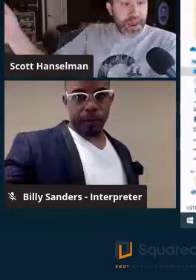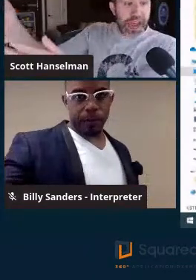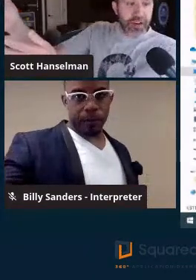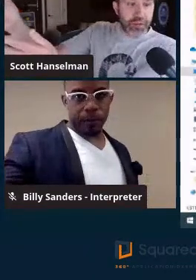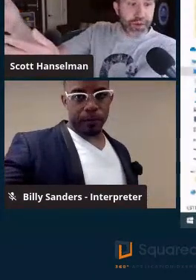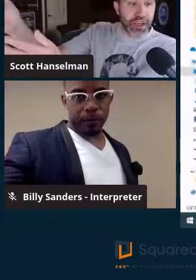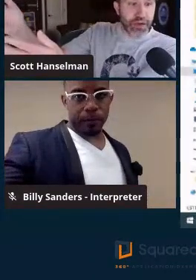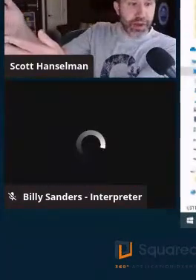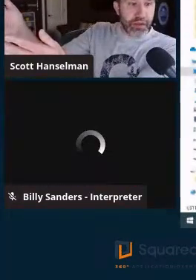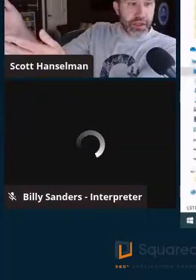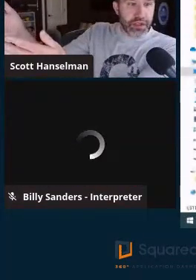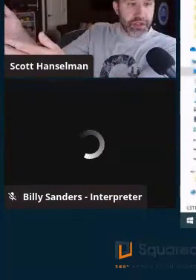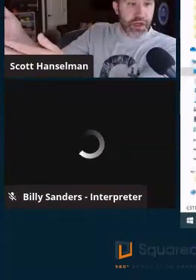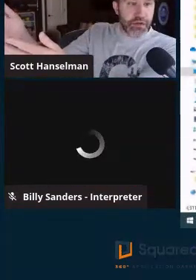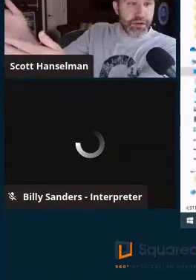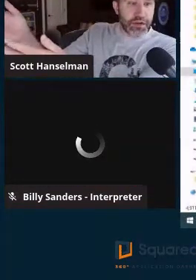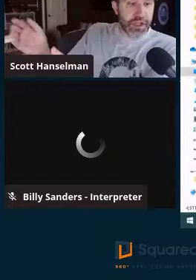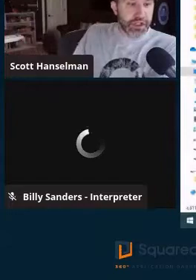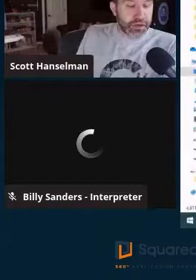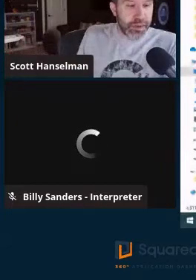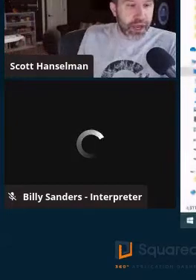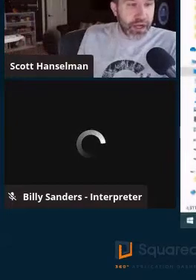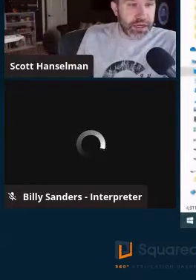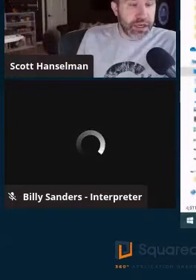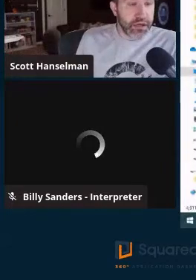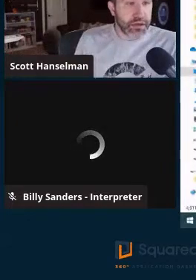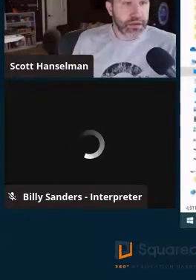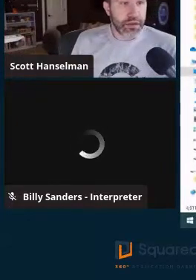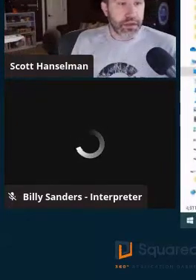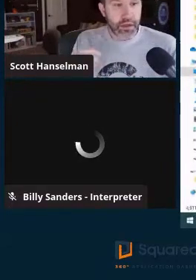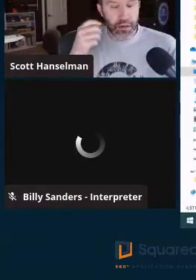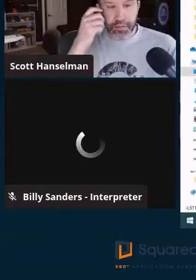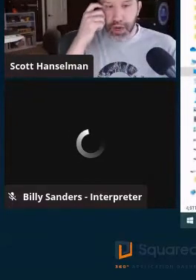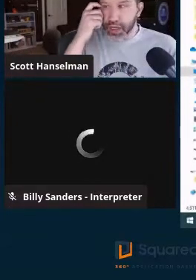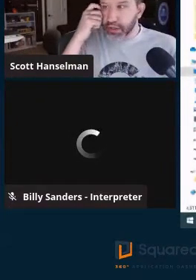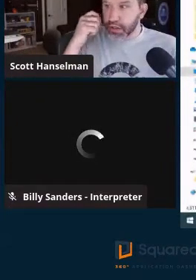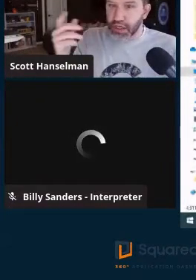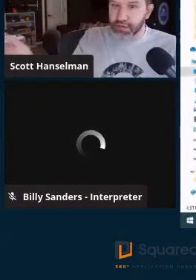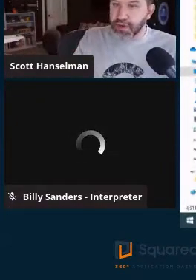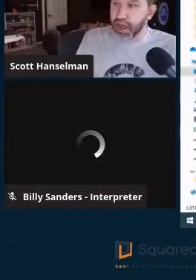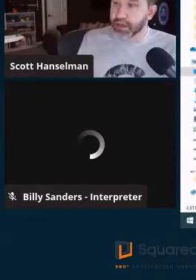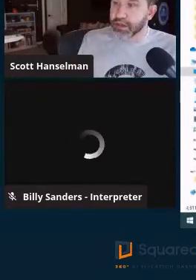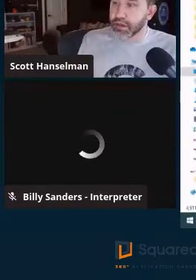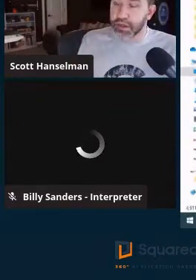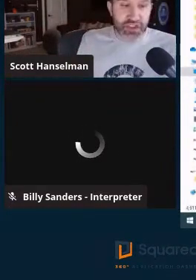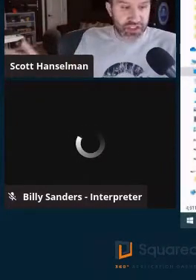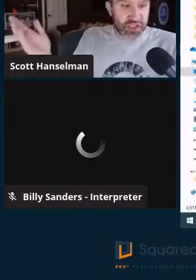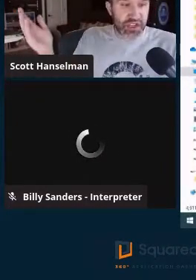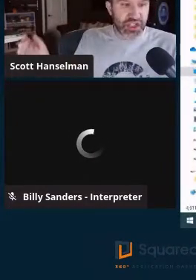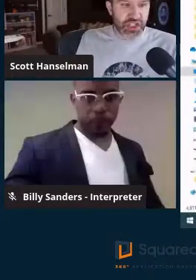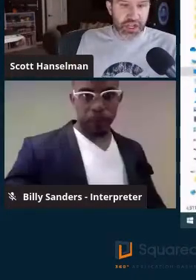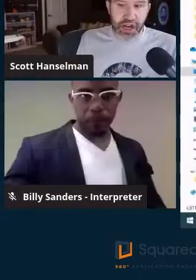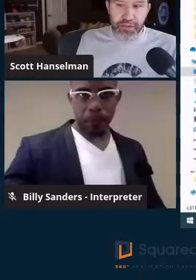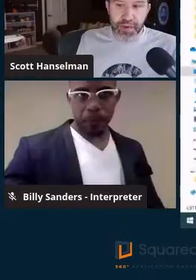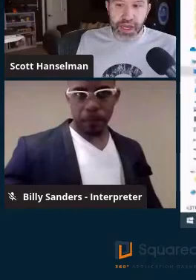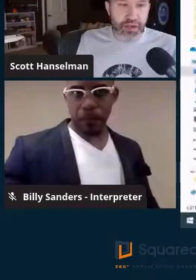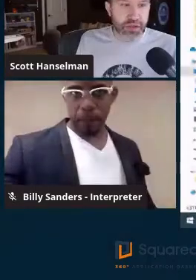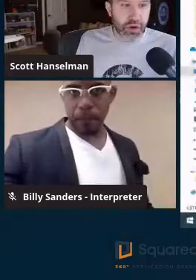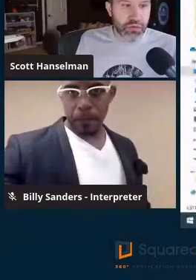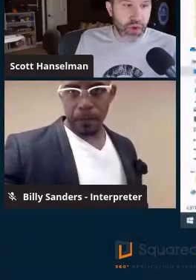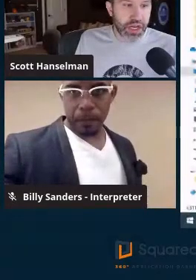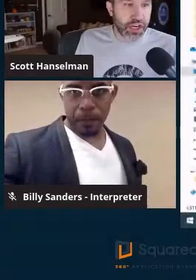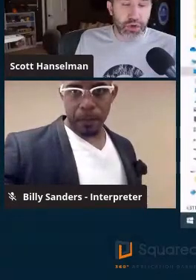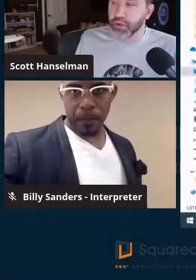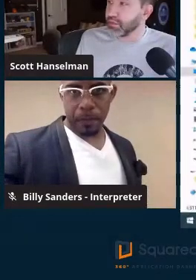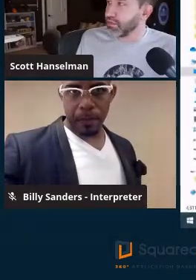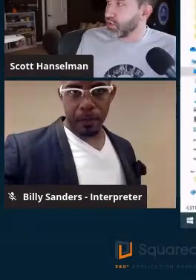People may have an opinion about this and feel that this is a bad idea, but in fact, it's the decision that I have made. So